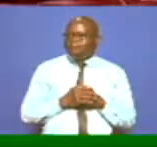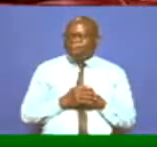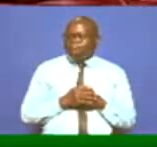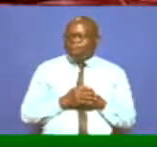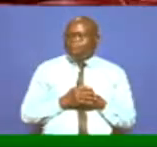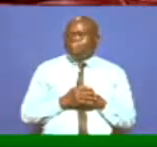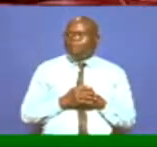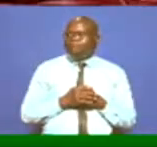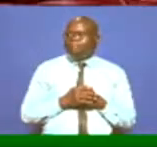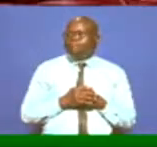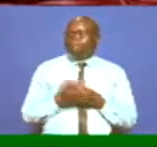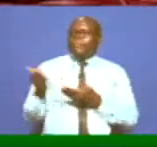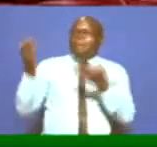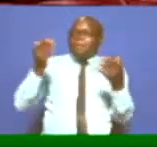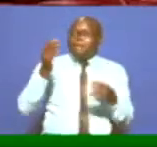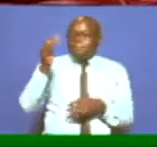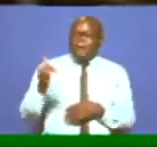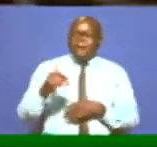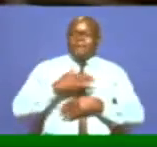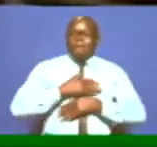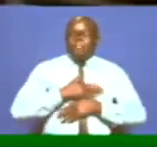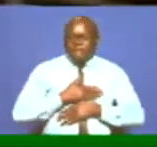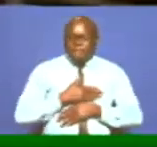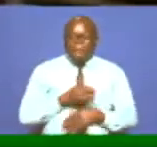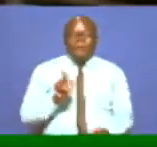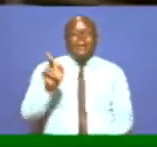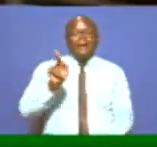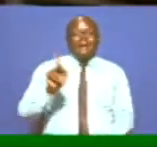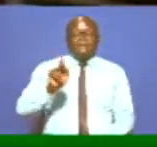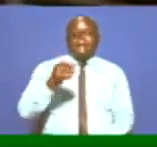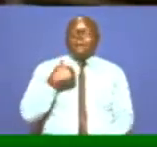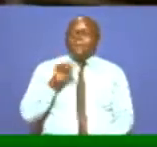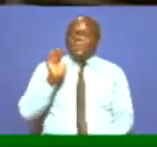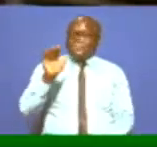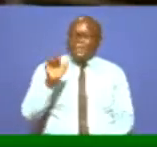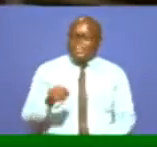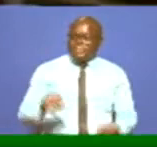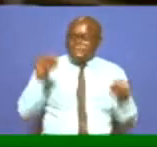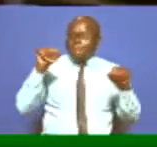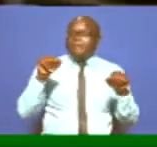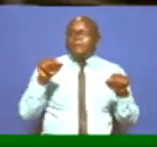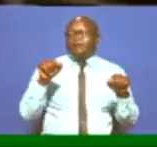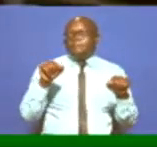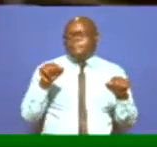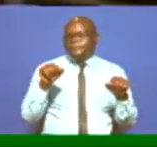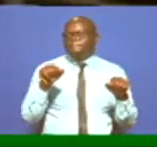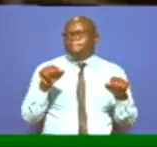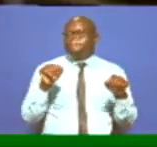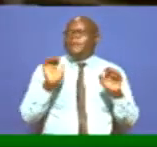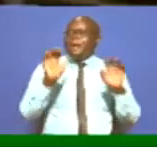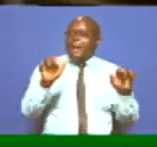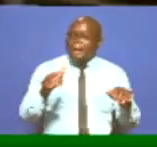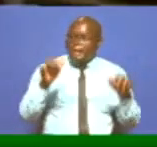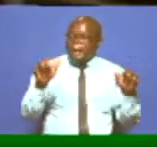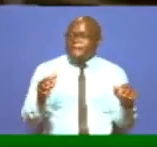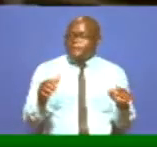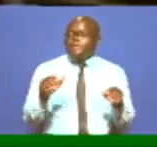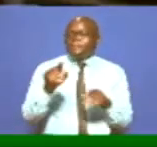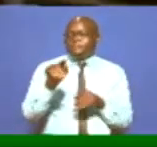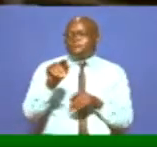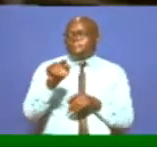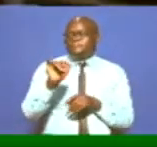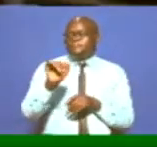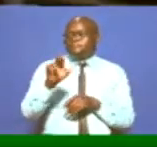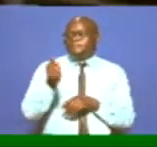limehusisha mheshimiwa Keter ambapo anataka chairman wa agriculture mheshimiwa Tiren aweze kuleta jibu kwa